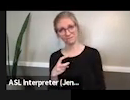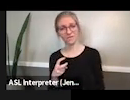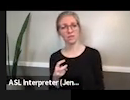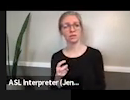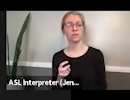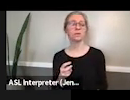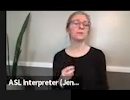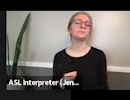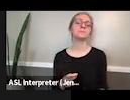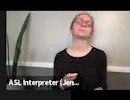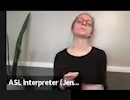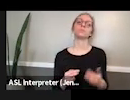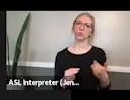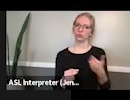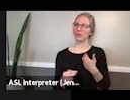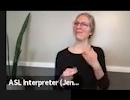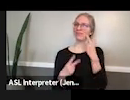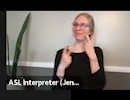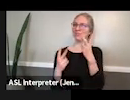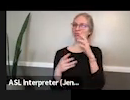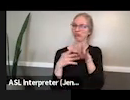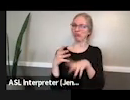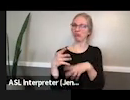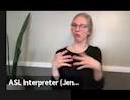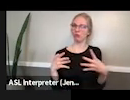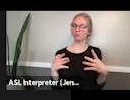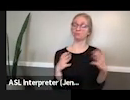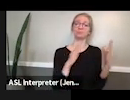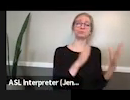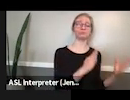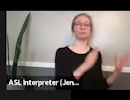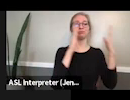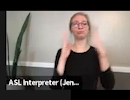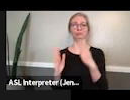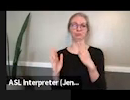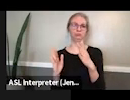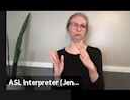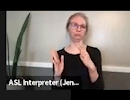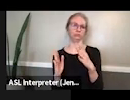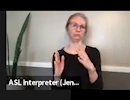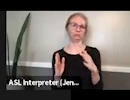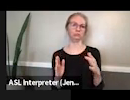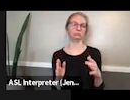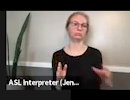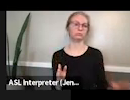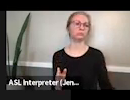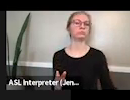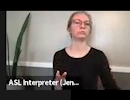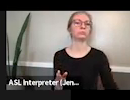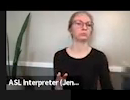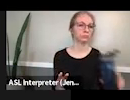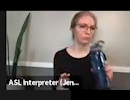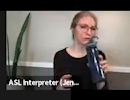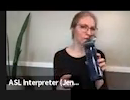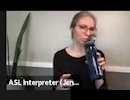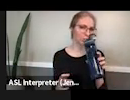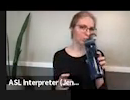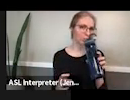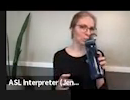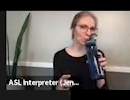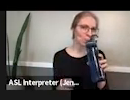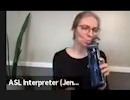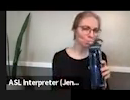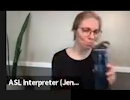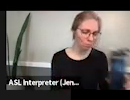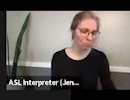vision chart. Similarly, you have a chart. And I want to go through